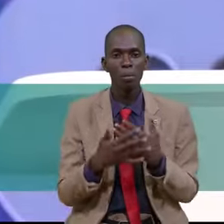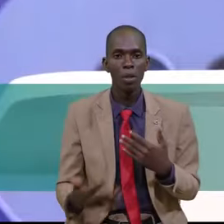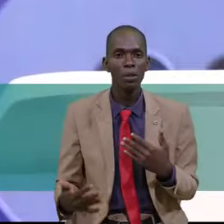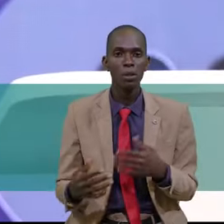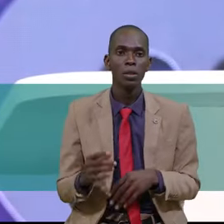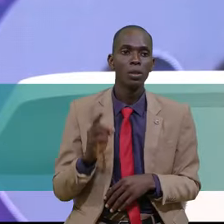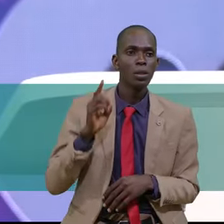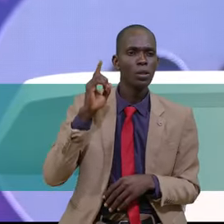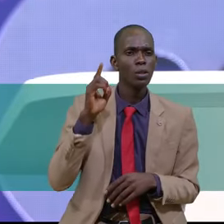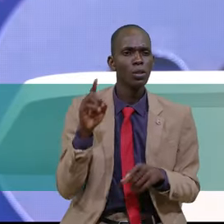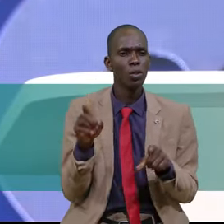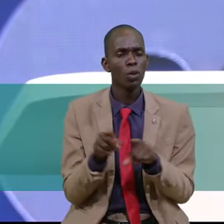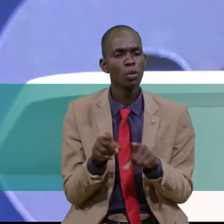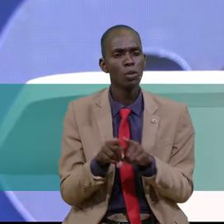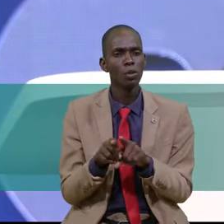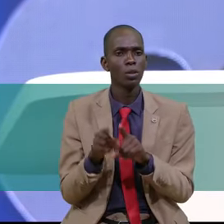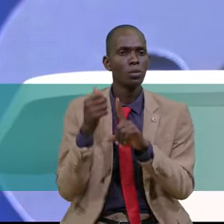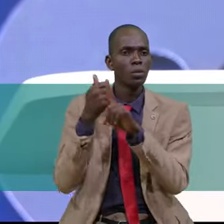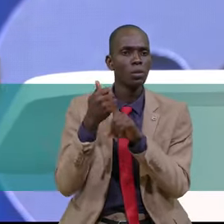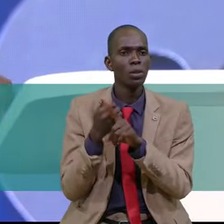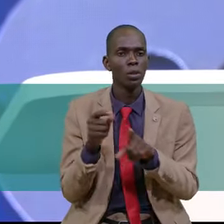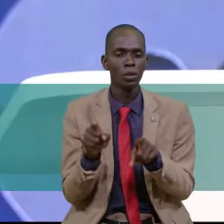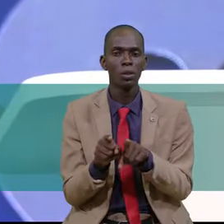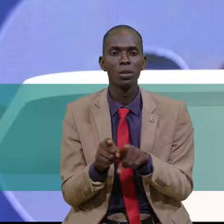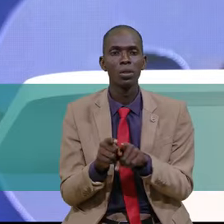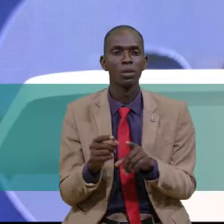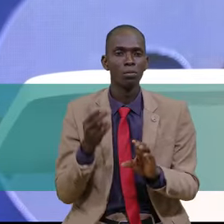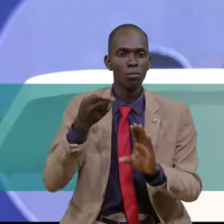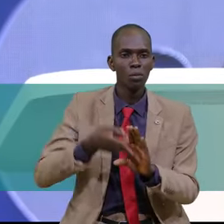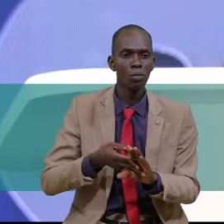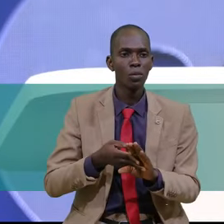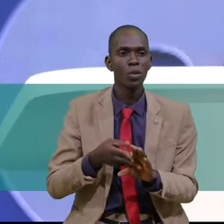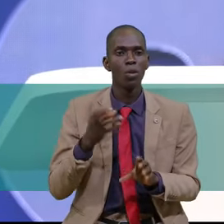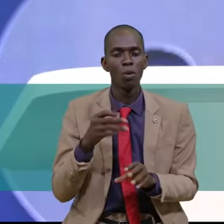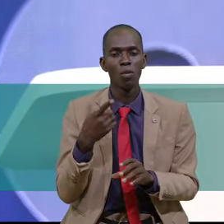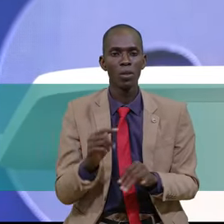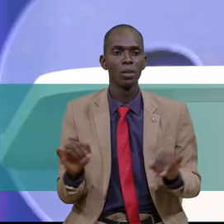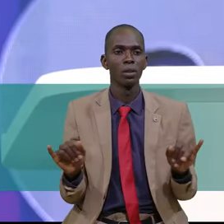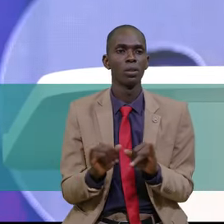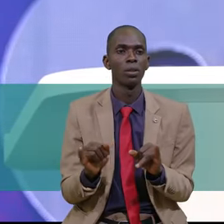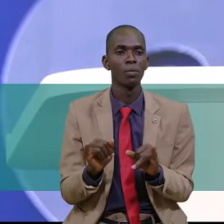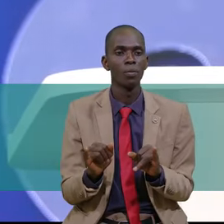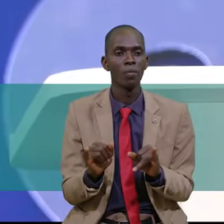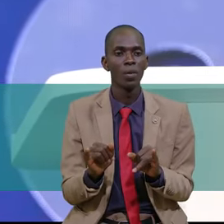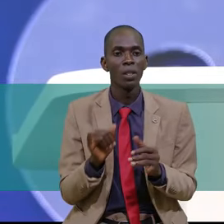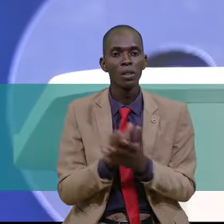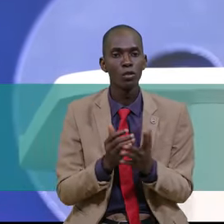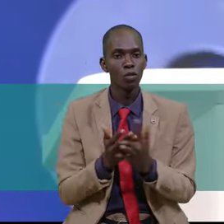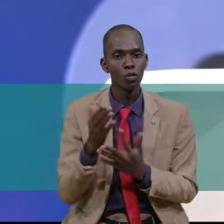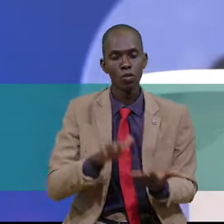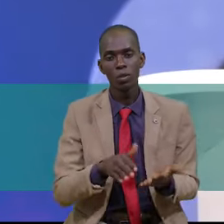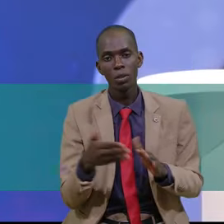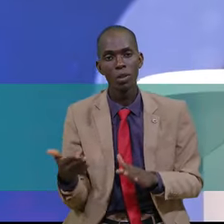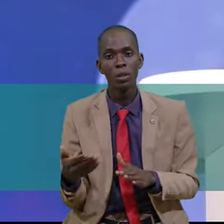also himself likewise two parts of the same that through death the